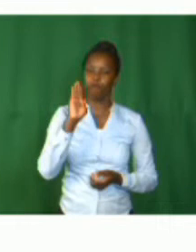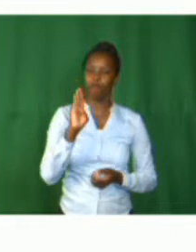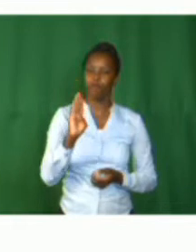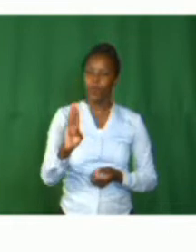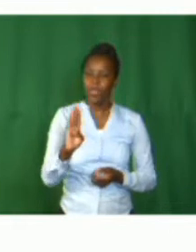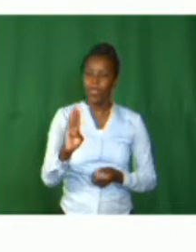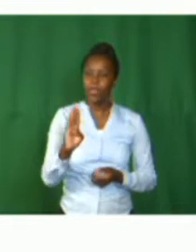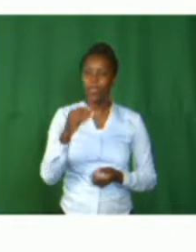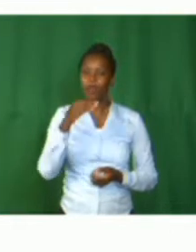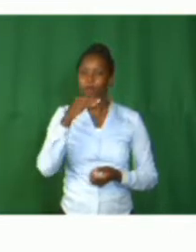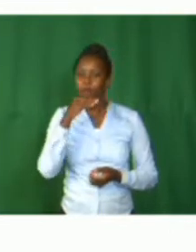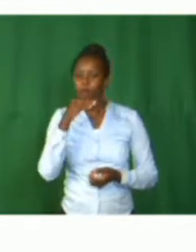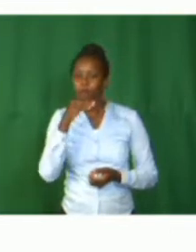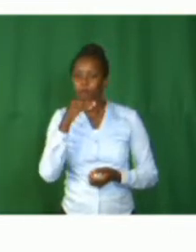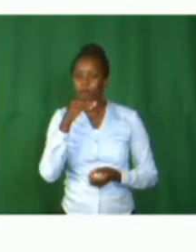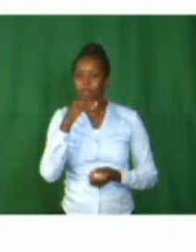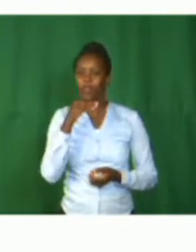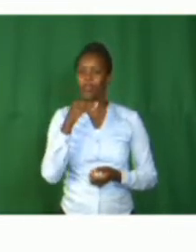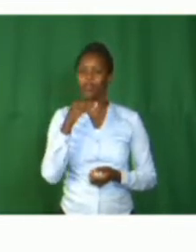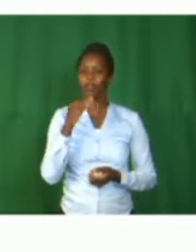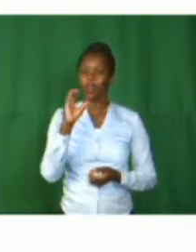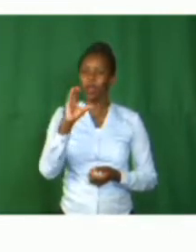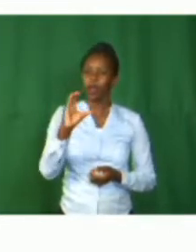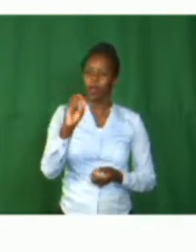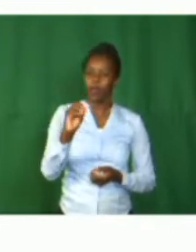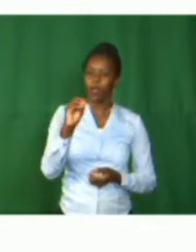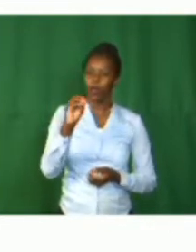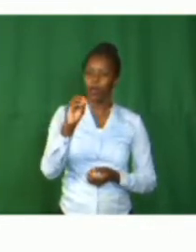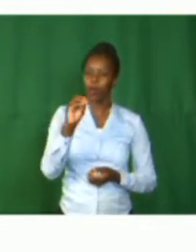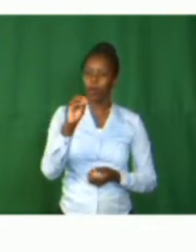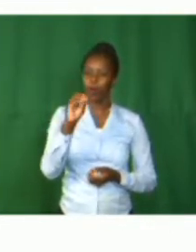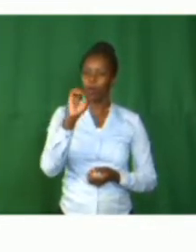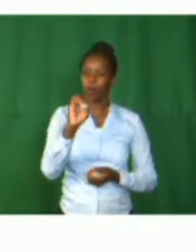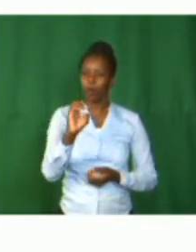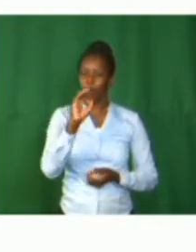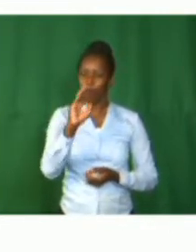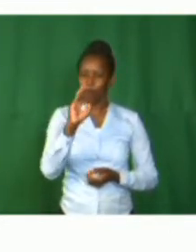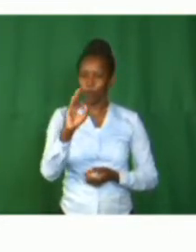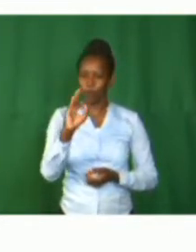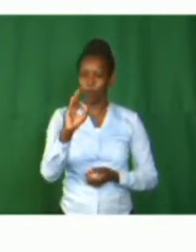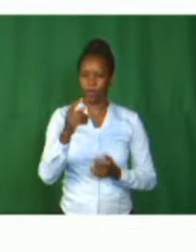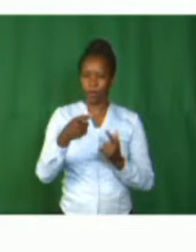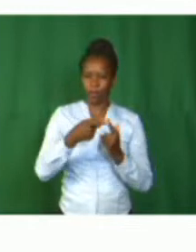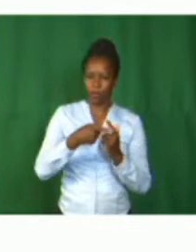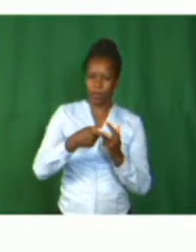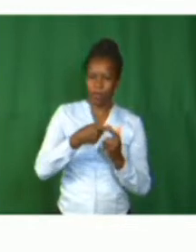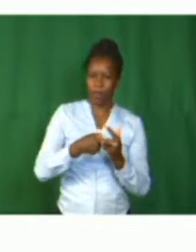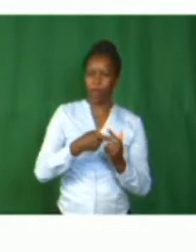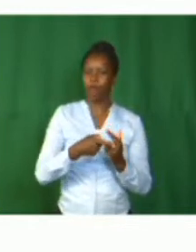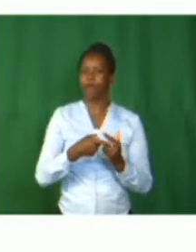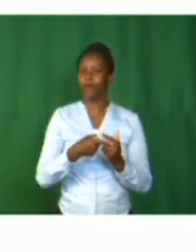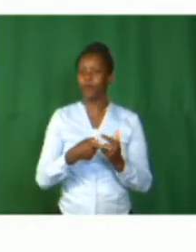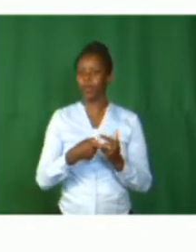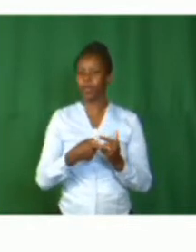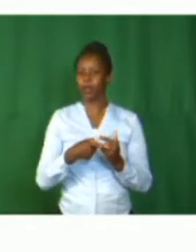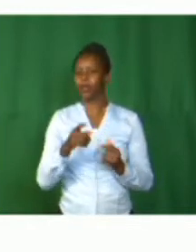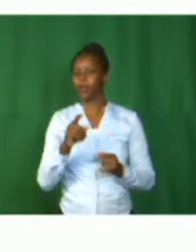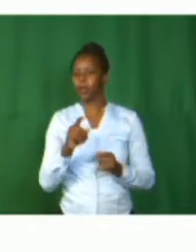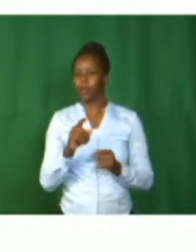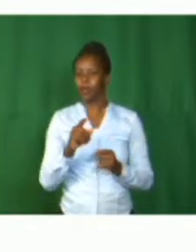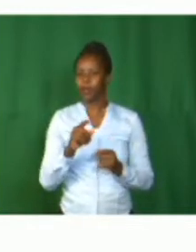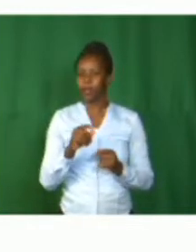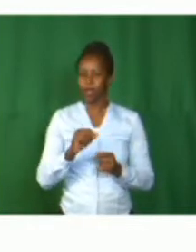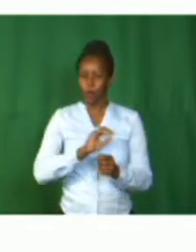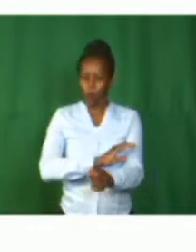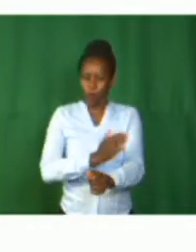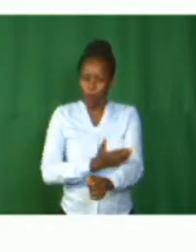the coefficient. B, this is b there now is the coefficient of the middle term now. And the middle term is where the power of